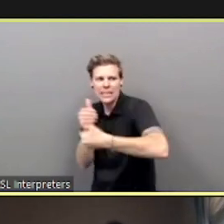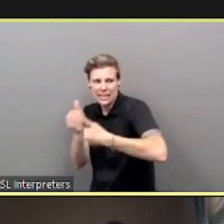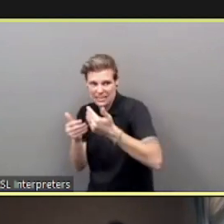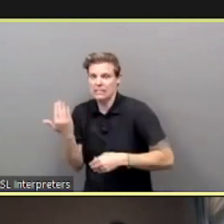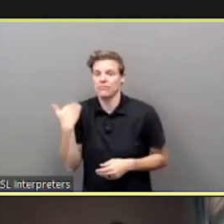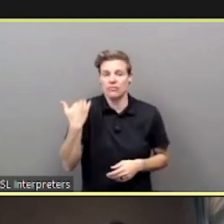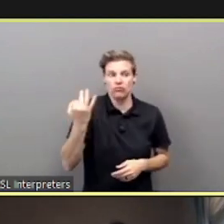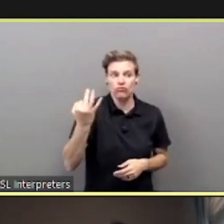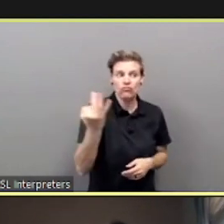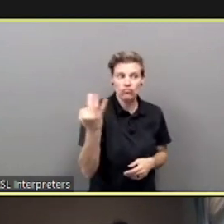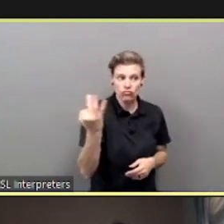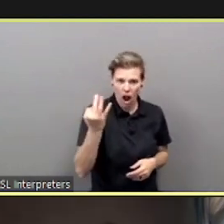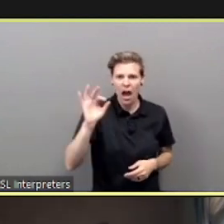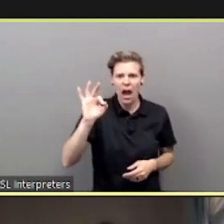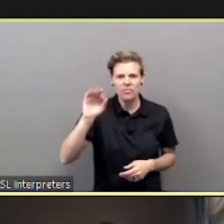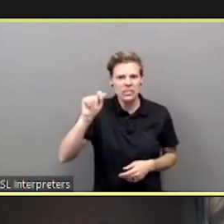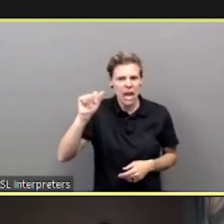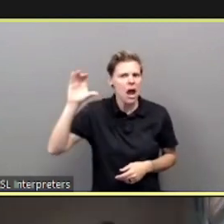heard the